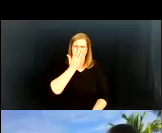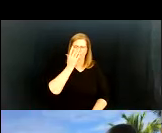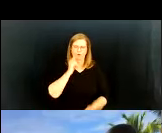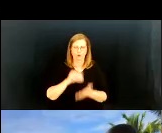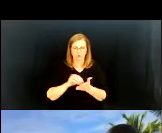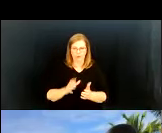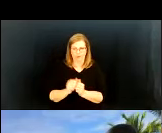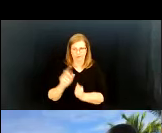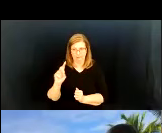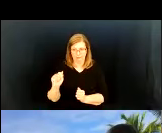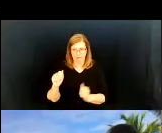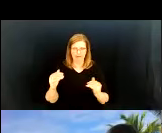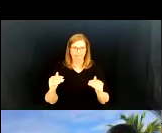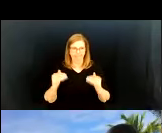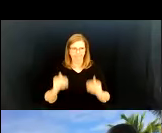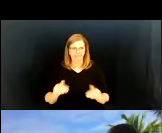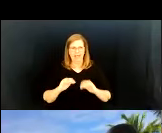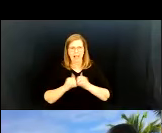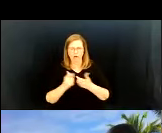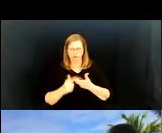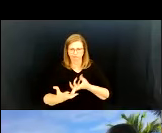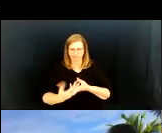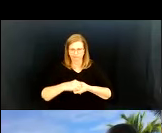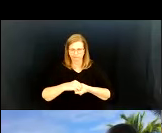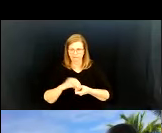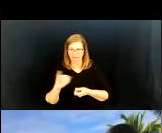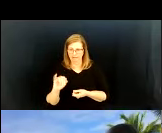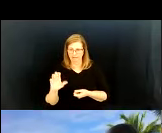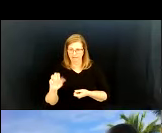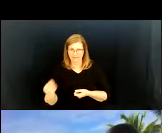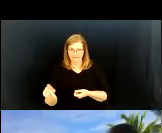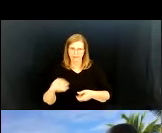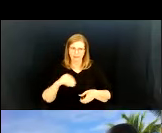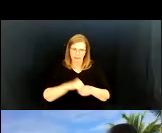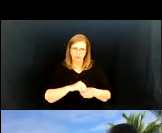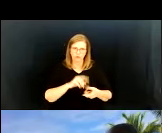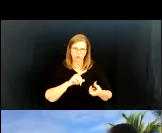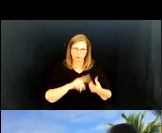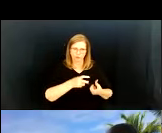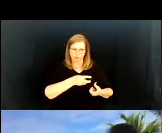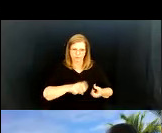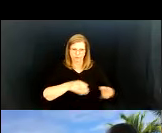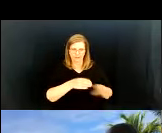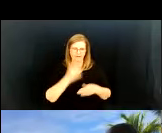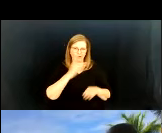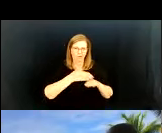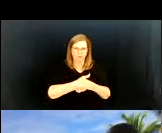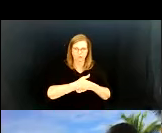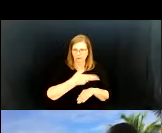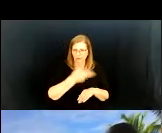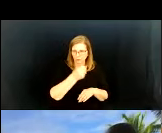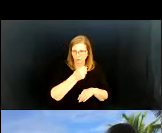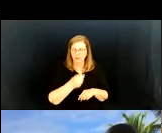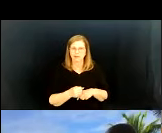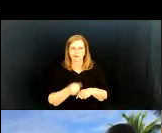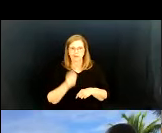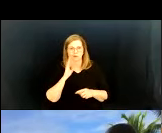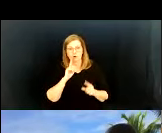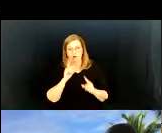then finally, how to incorporate the ICAP into the secondary transition plan. So we want to tell you up front, this is a lot